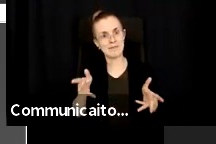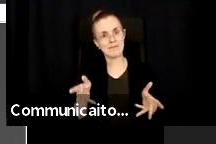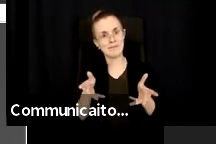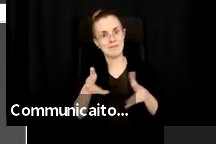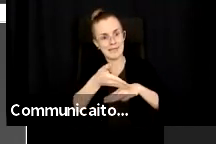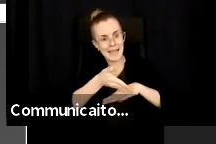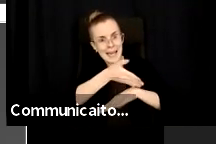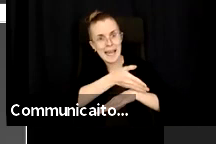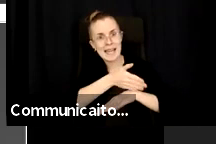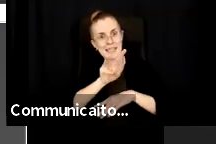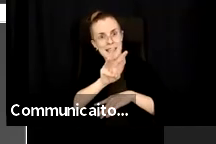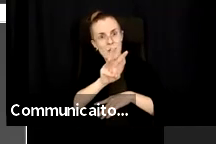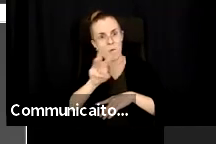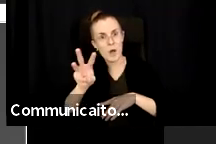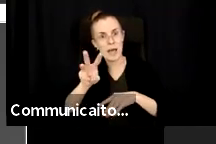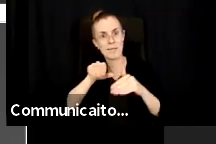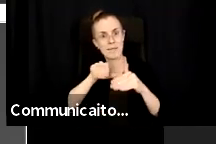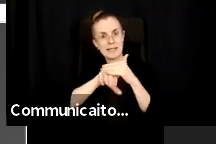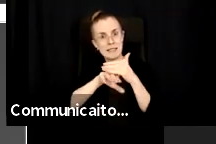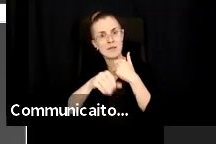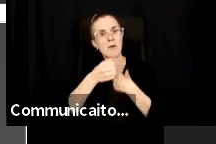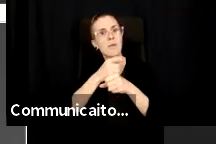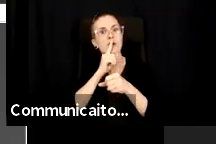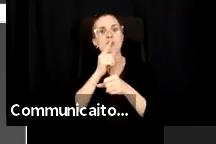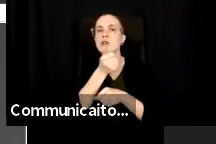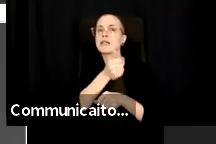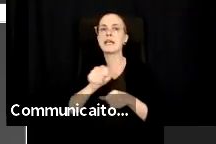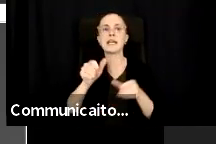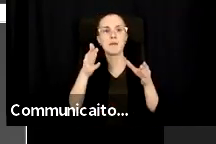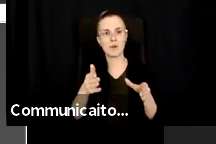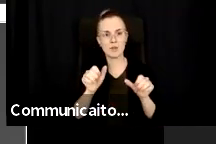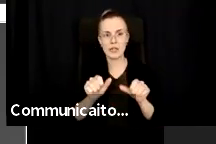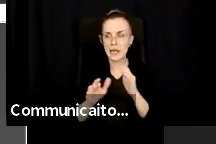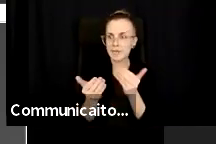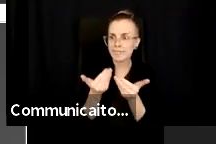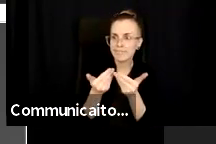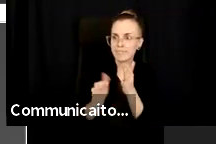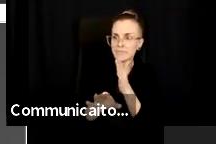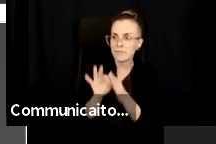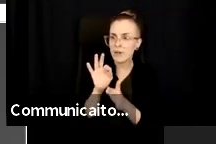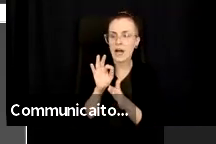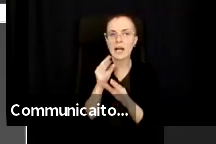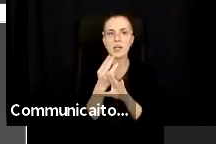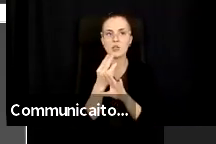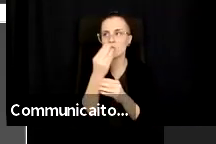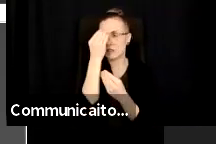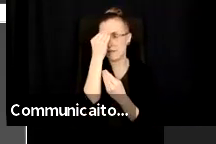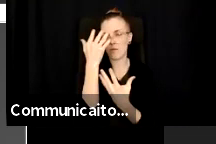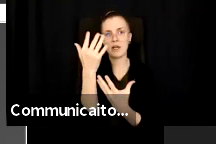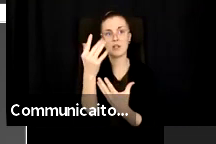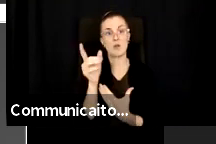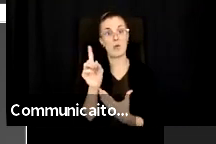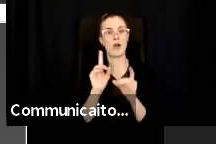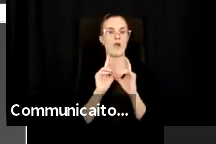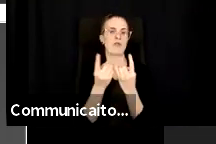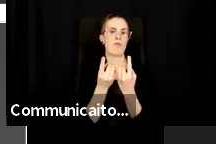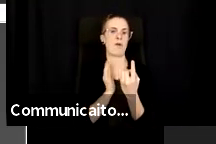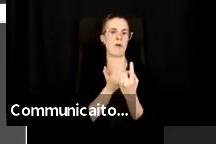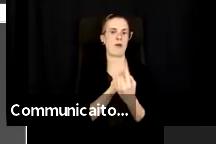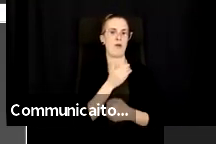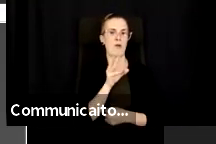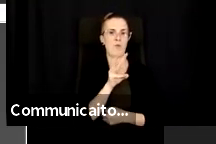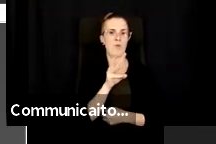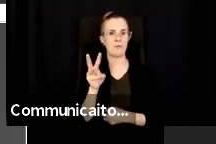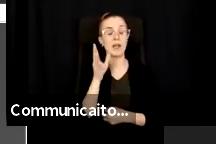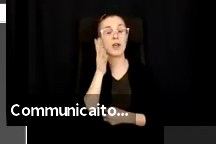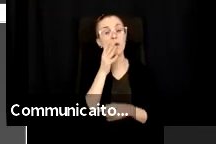to ensure that anyone can easily locate and utilize information on the department's website. We will continue to